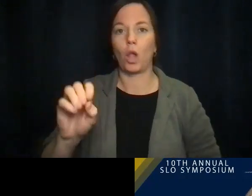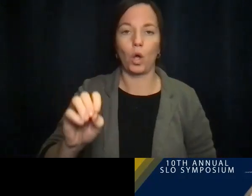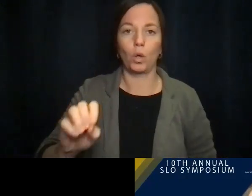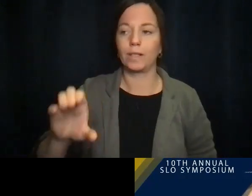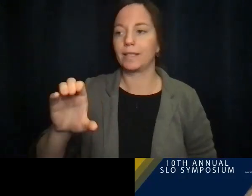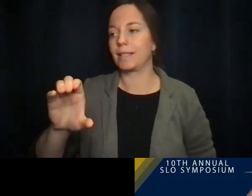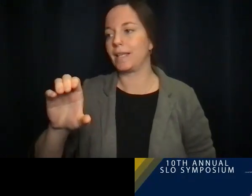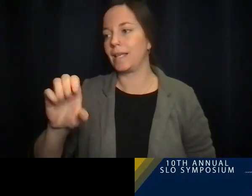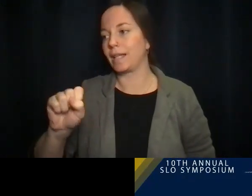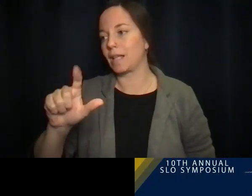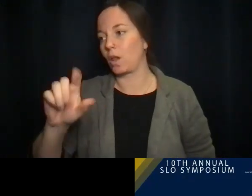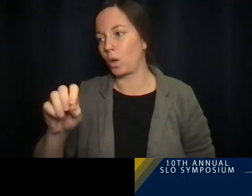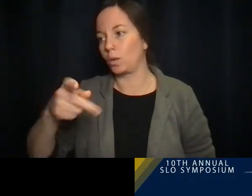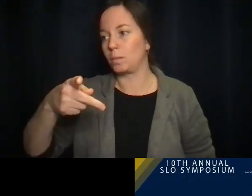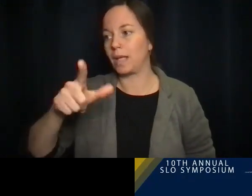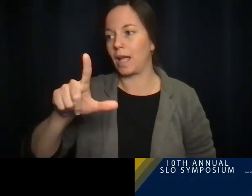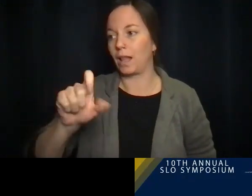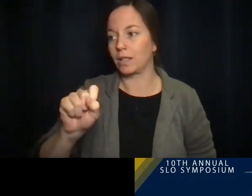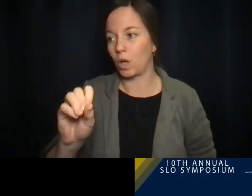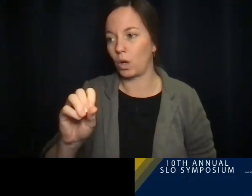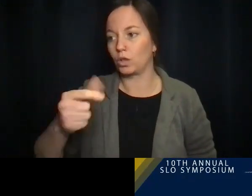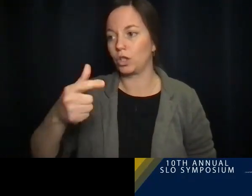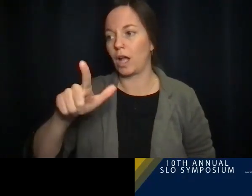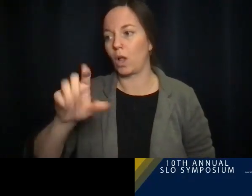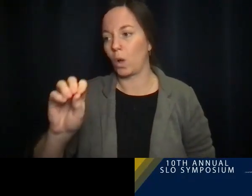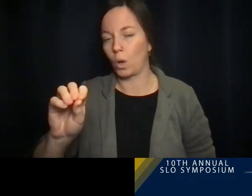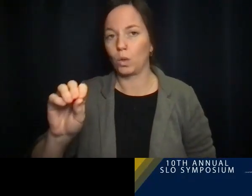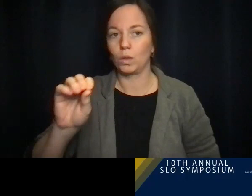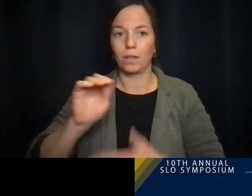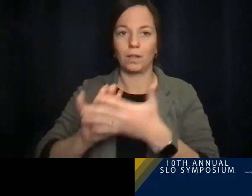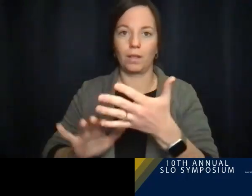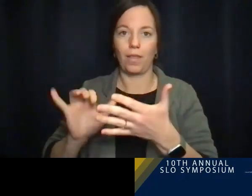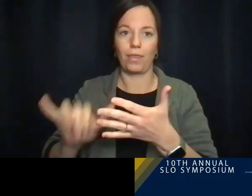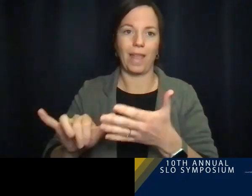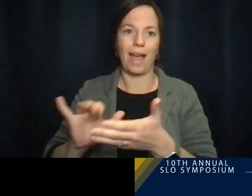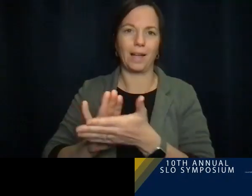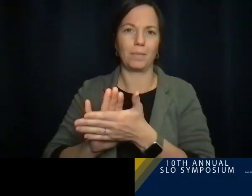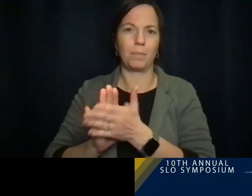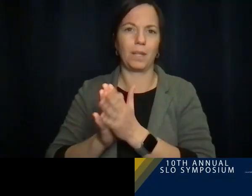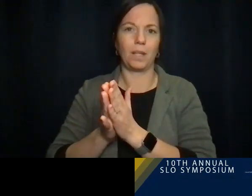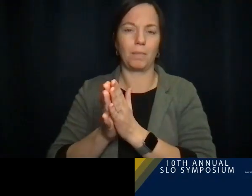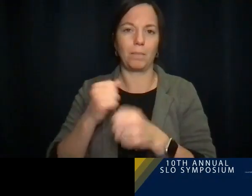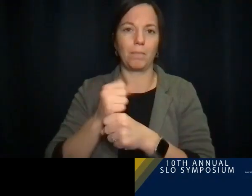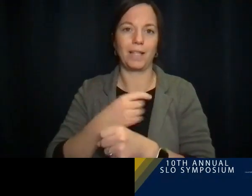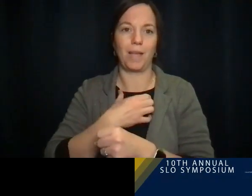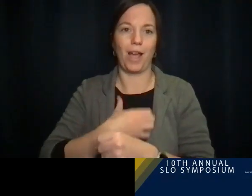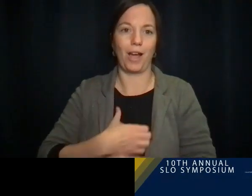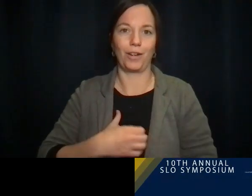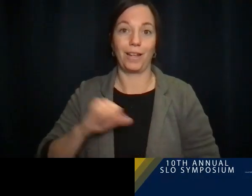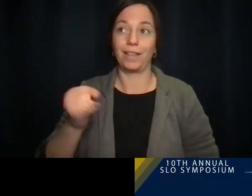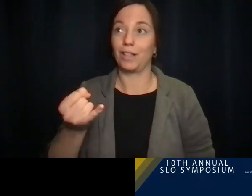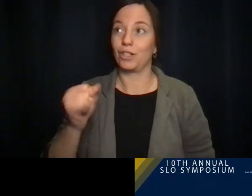CSLOs, PLOs, ILOs, GELOs, which always makes me hungry for some reason. I don't know why, but jealous.